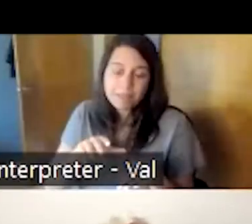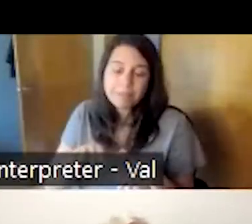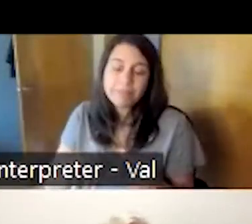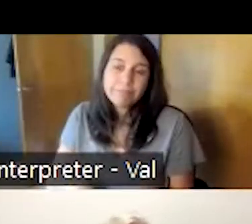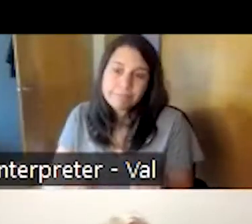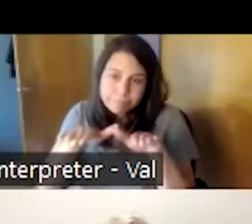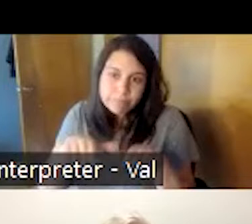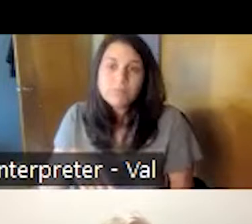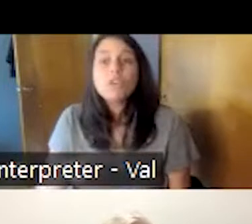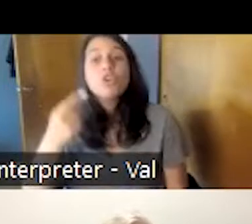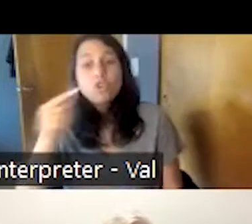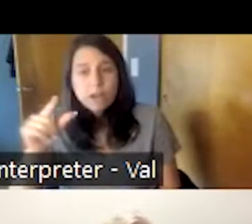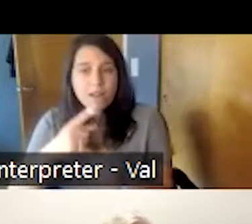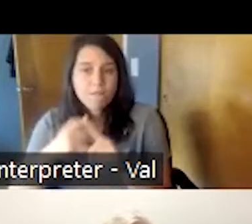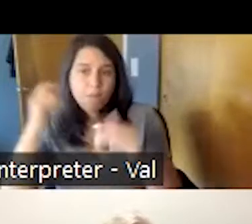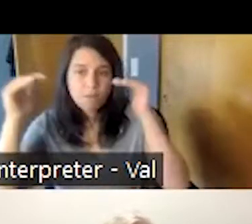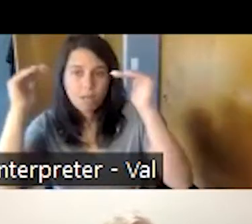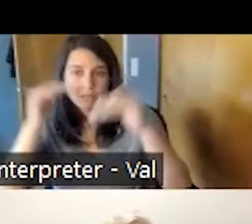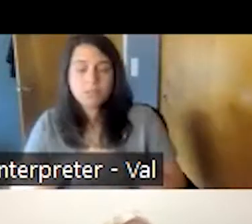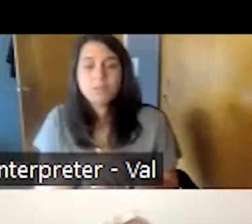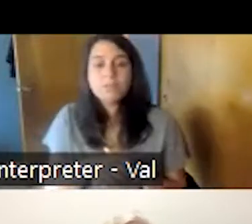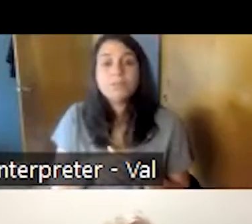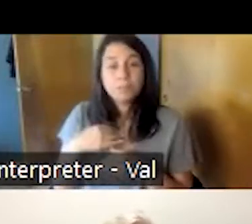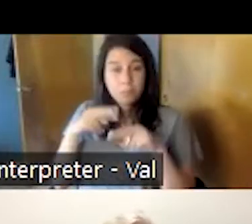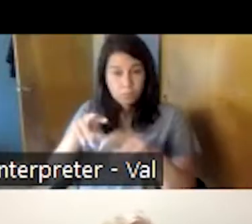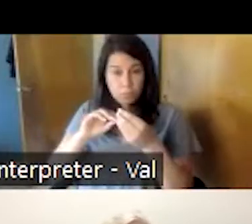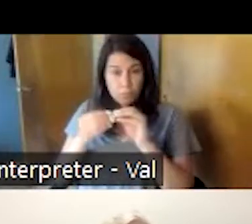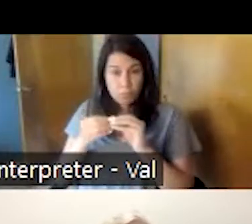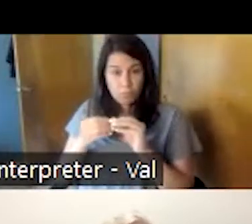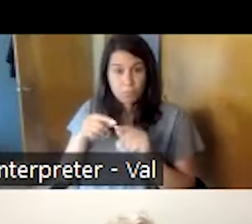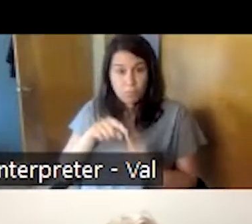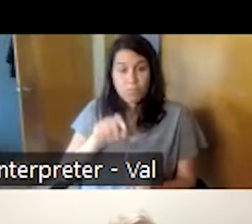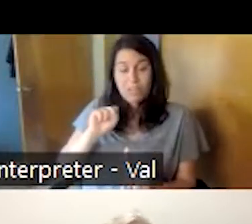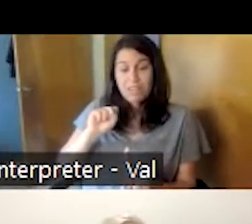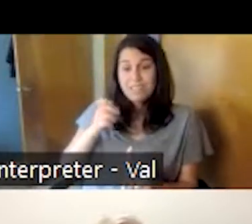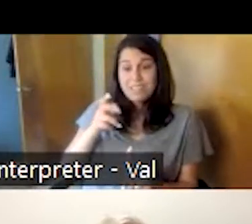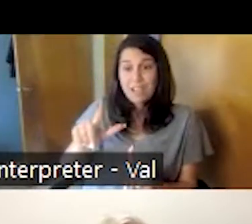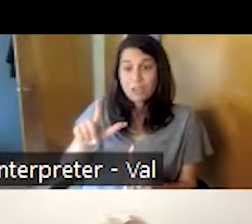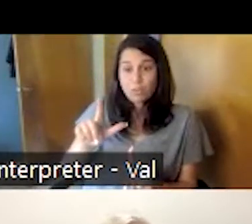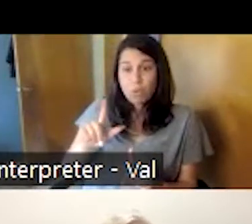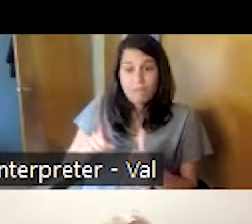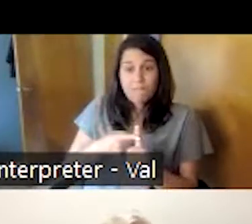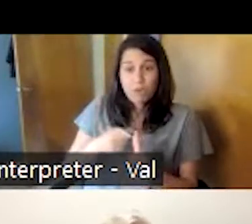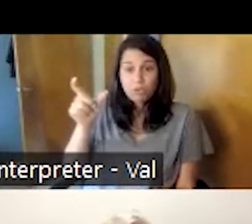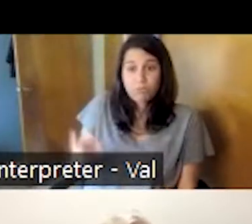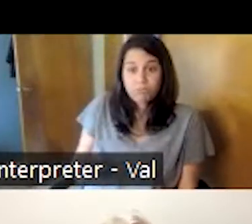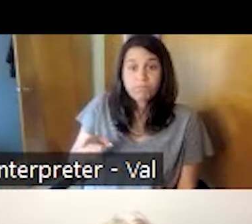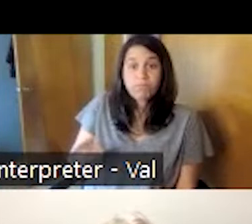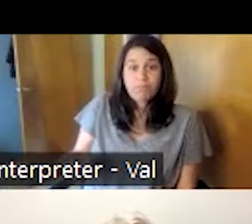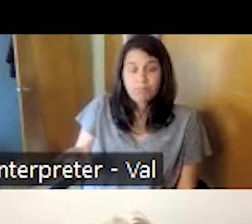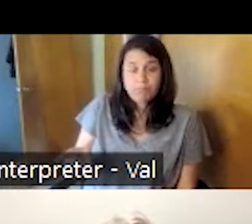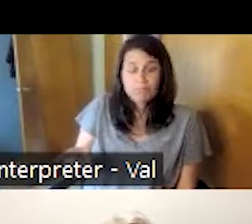if you just look at sexual assault, you can see rates of 50% childhood sexual assault, meaning like abuse among